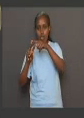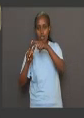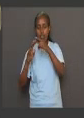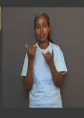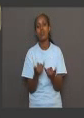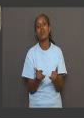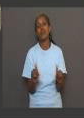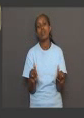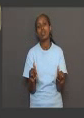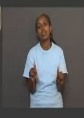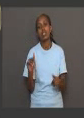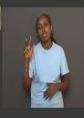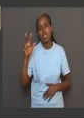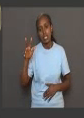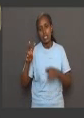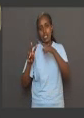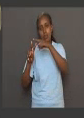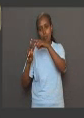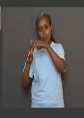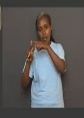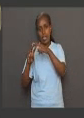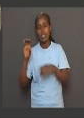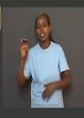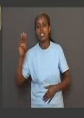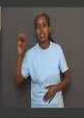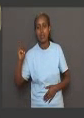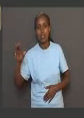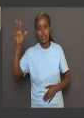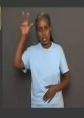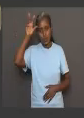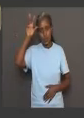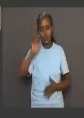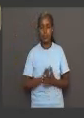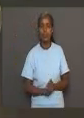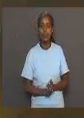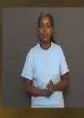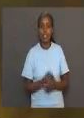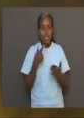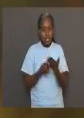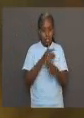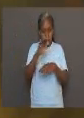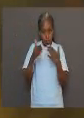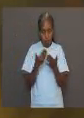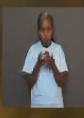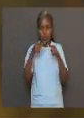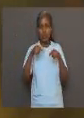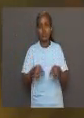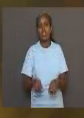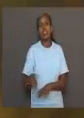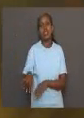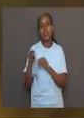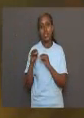pi over 3 pi centimeters cubed. That is all for